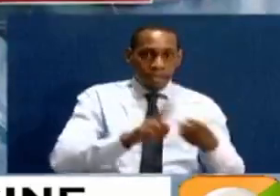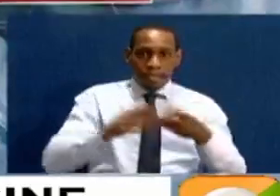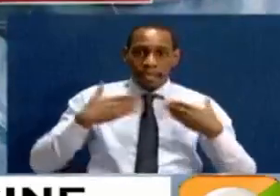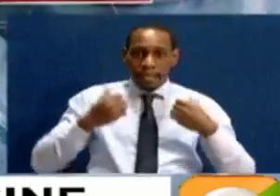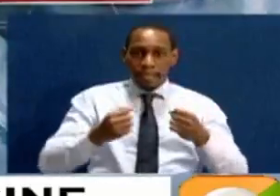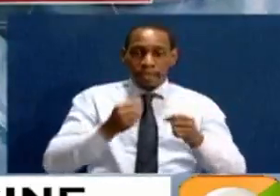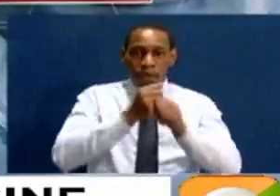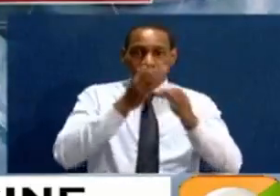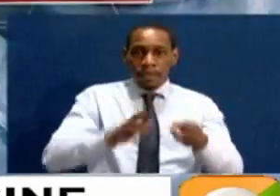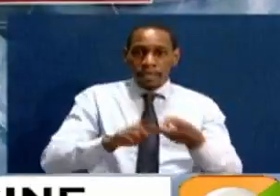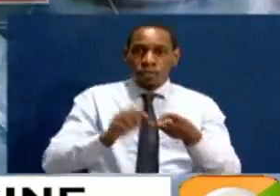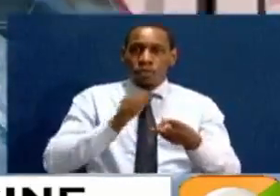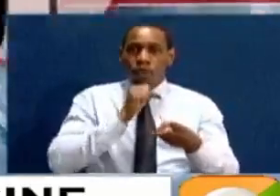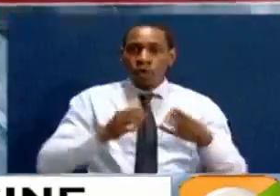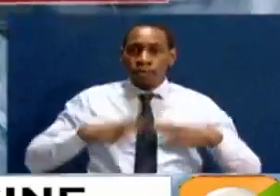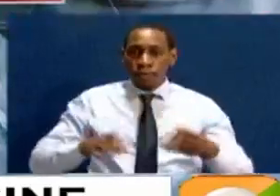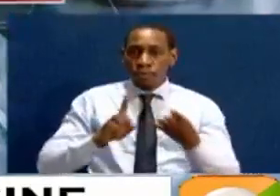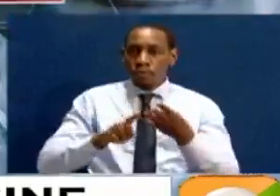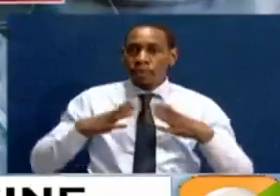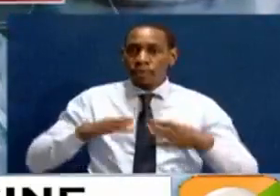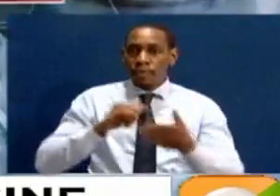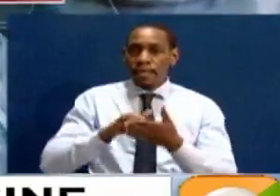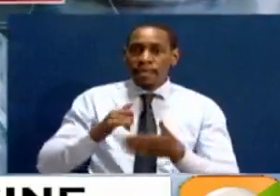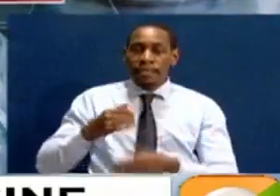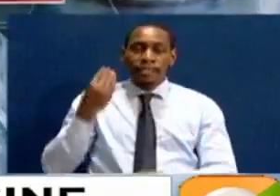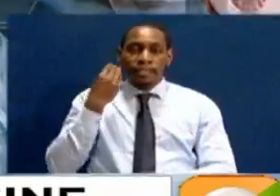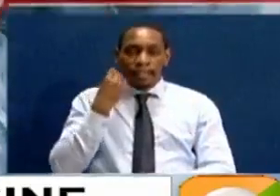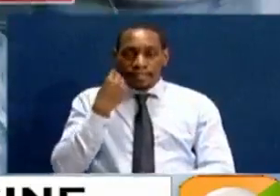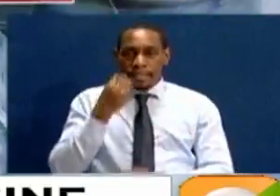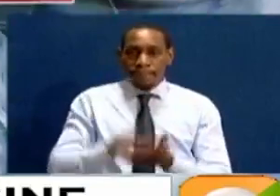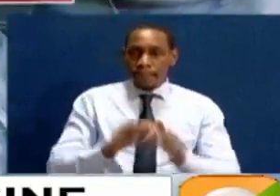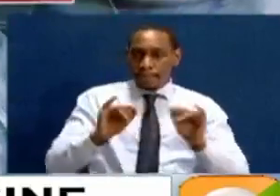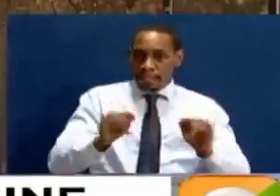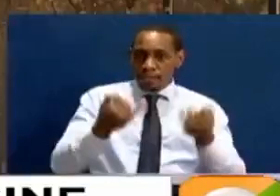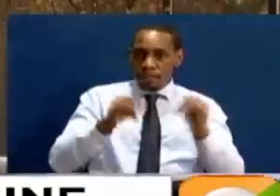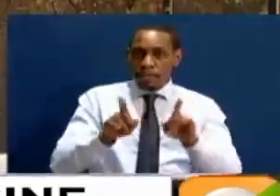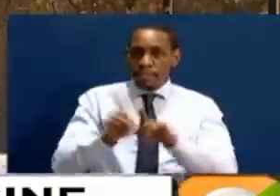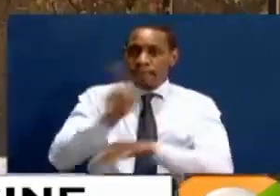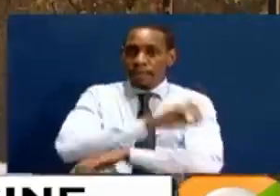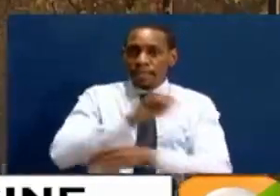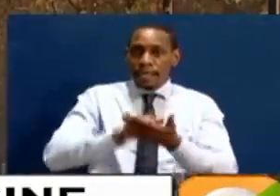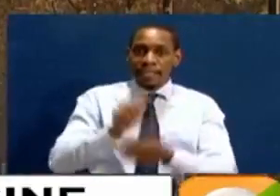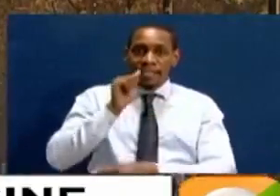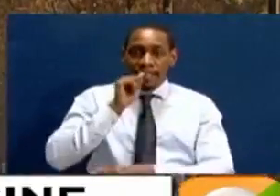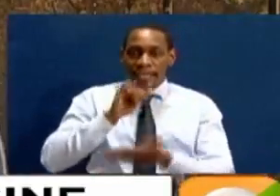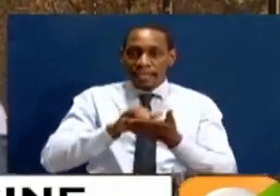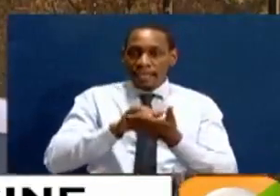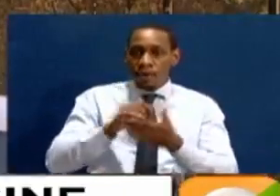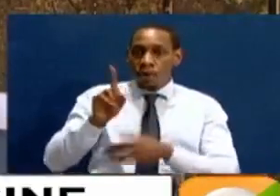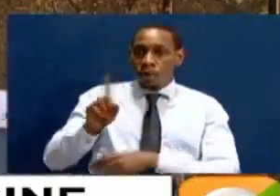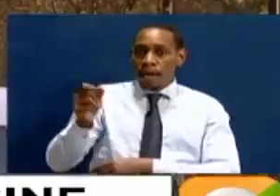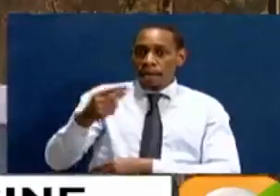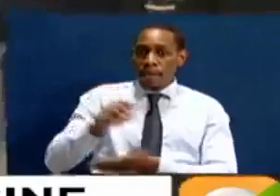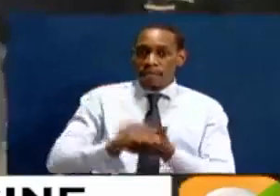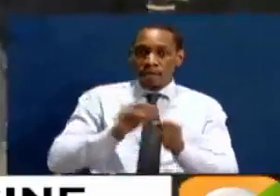and care staff, the elderly, and people who were clinically vulnerable. The news came on the same day England emerged from a